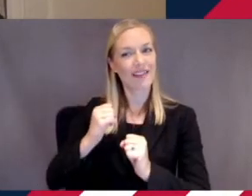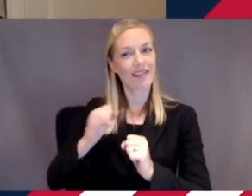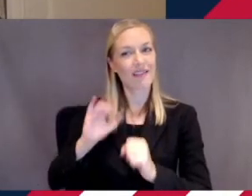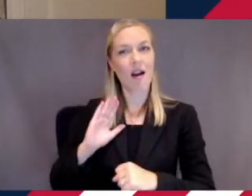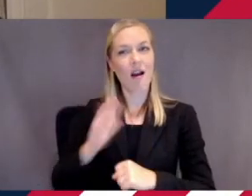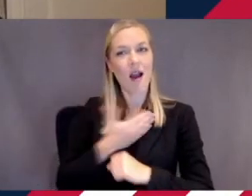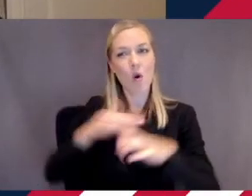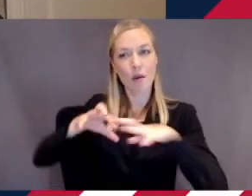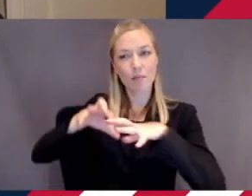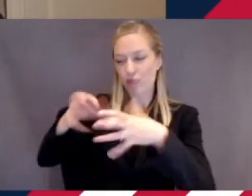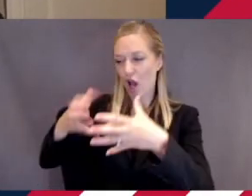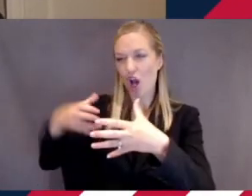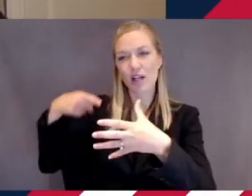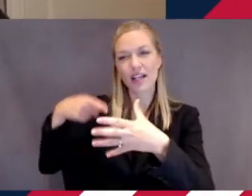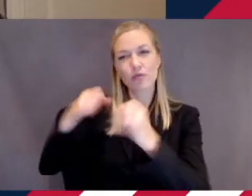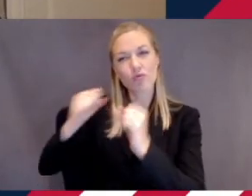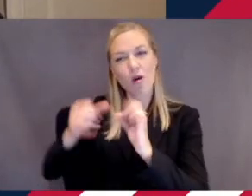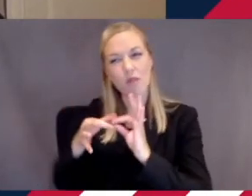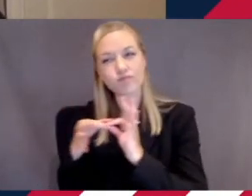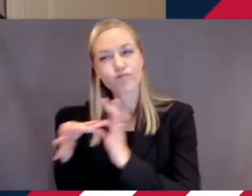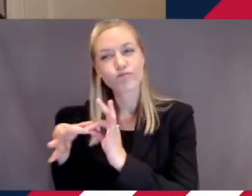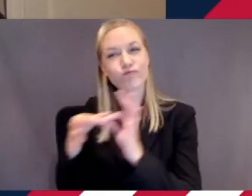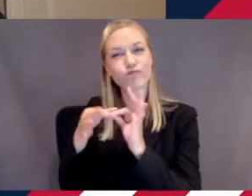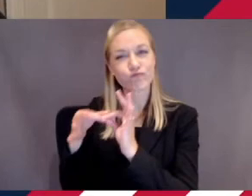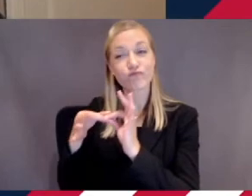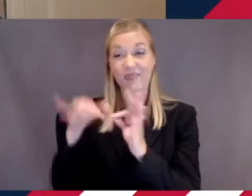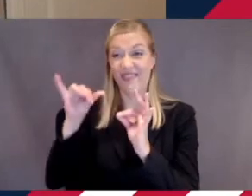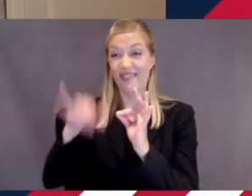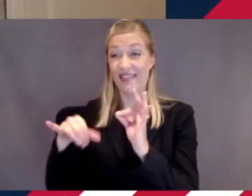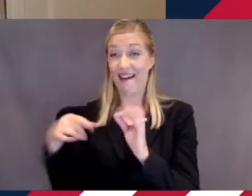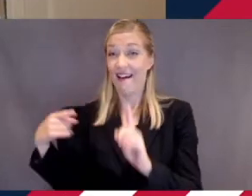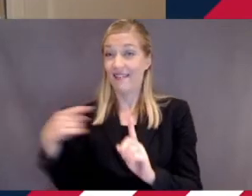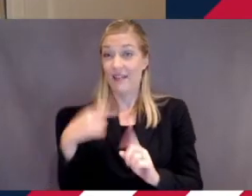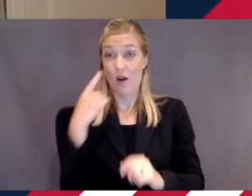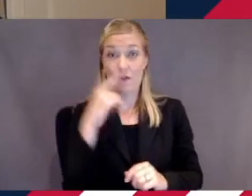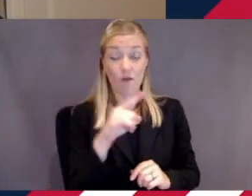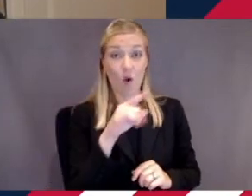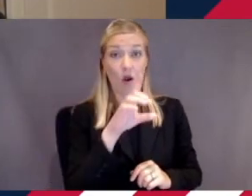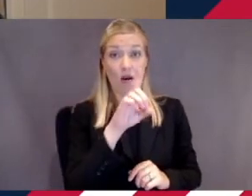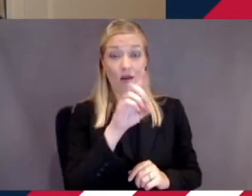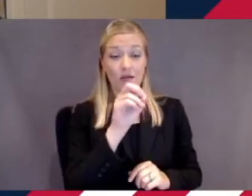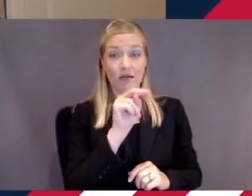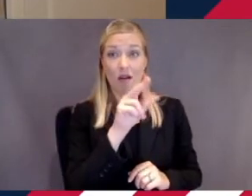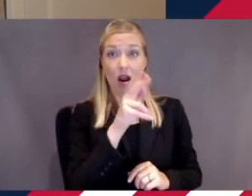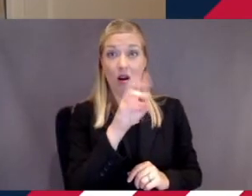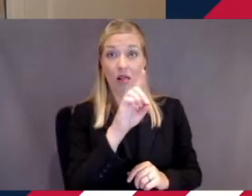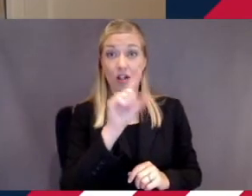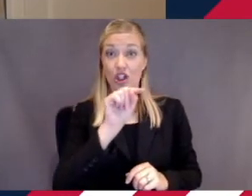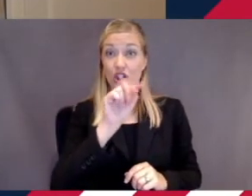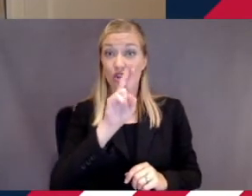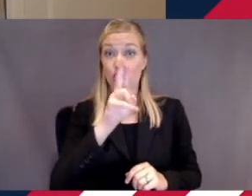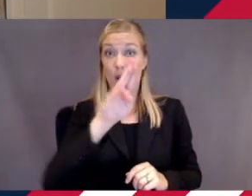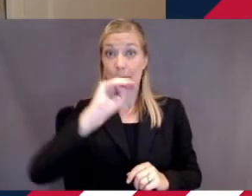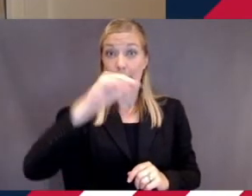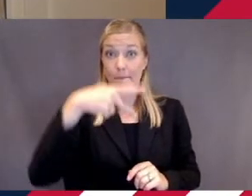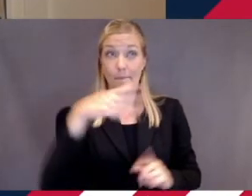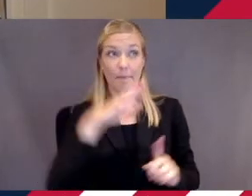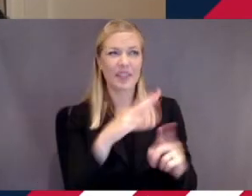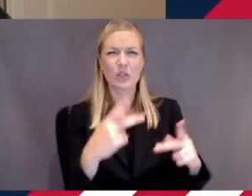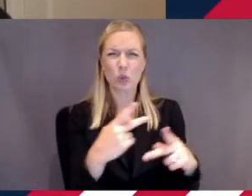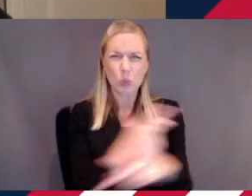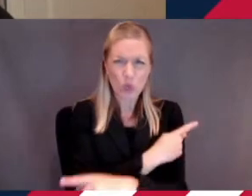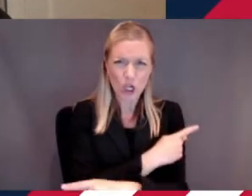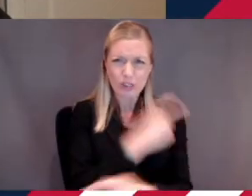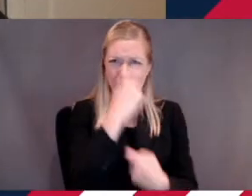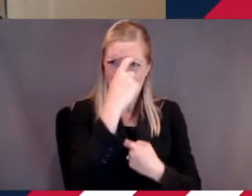an unprecedented field of candidates in terms of numbers, and I would argue in terms of quality as well. And every single one